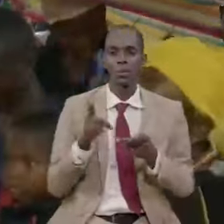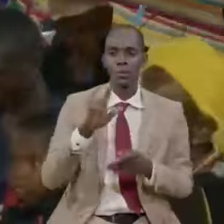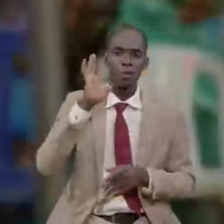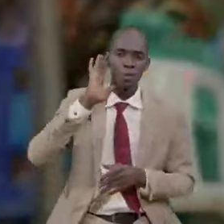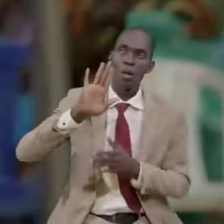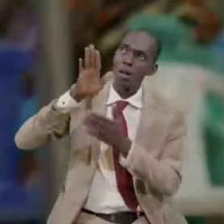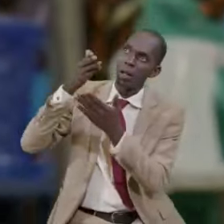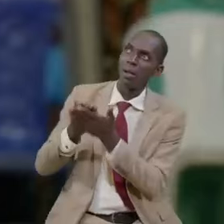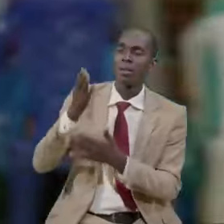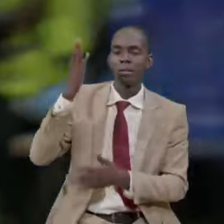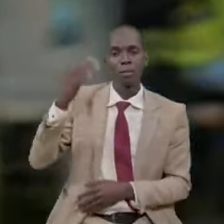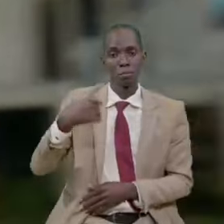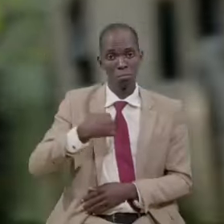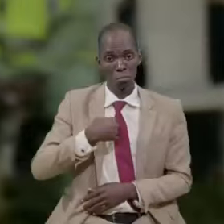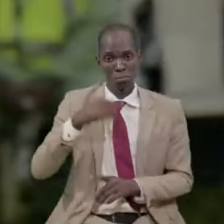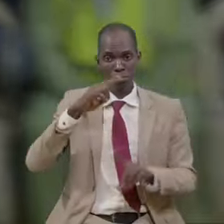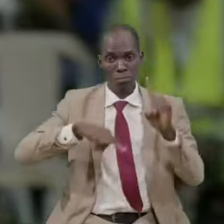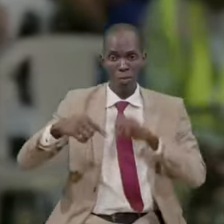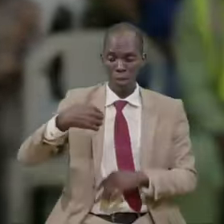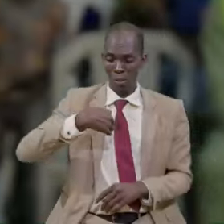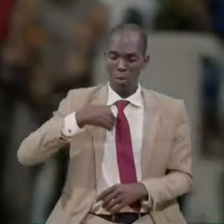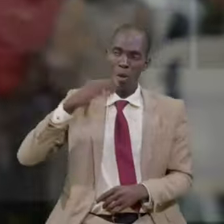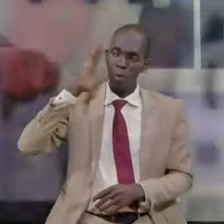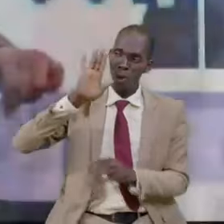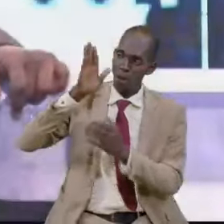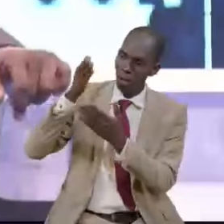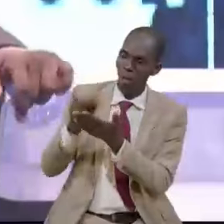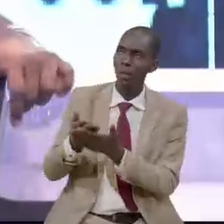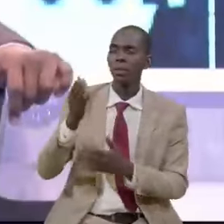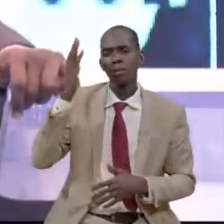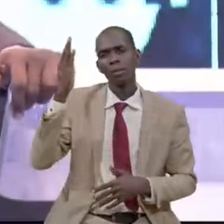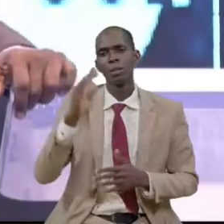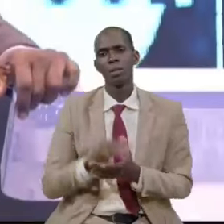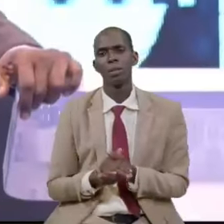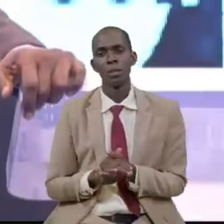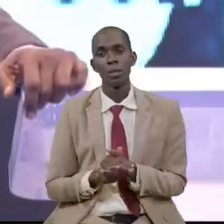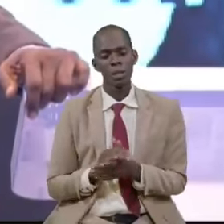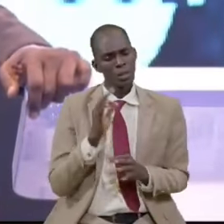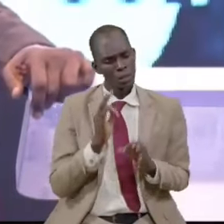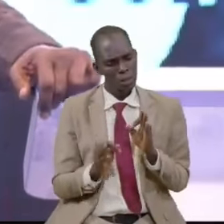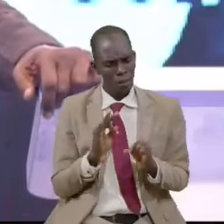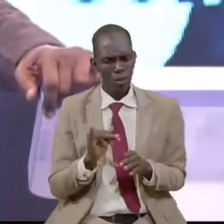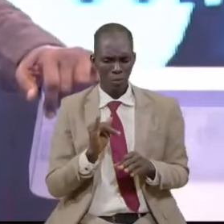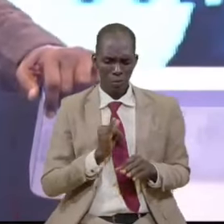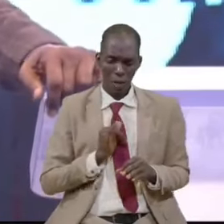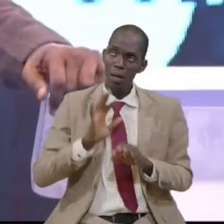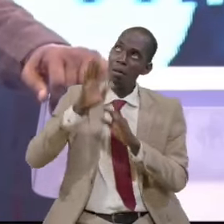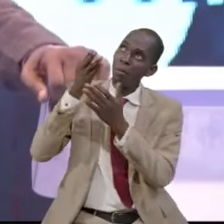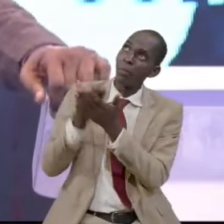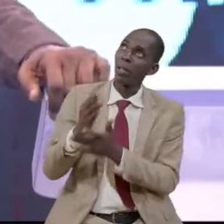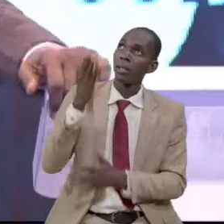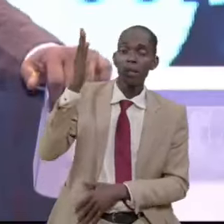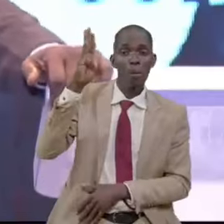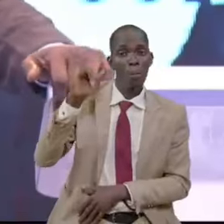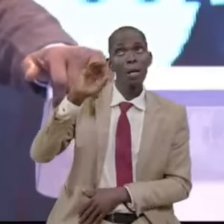there. By grace. If I get there by grace, you must get there by grace.